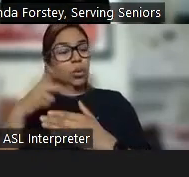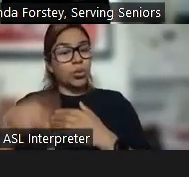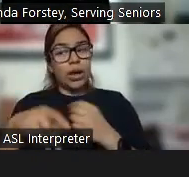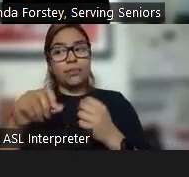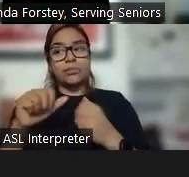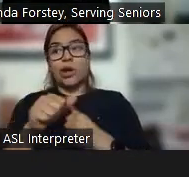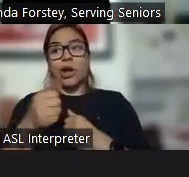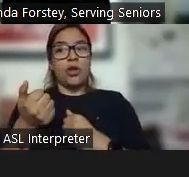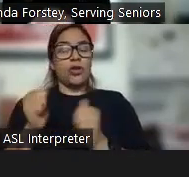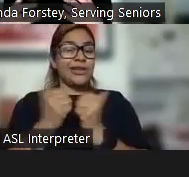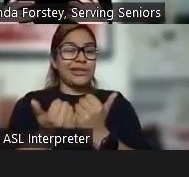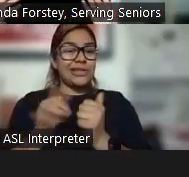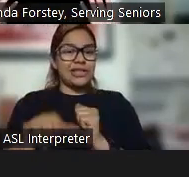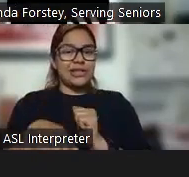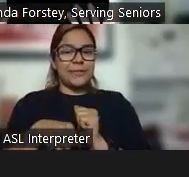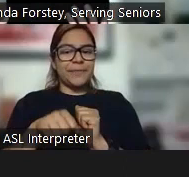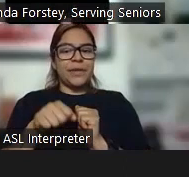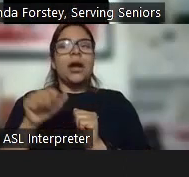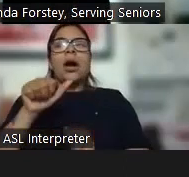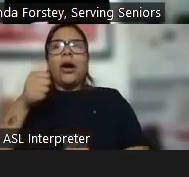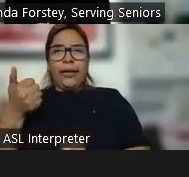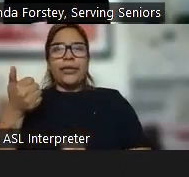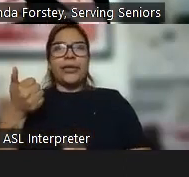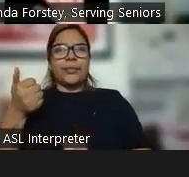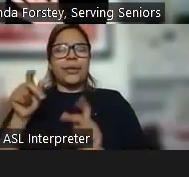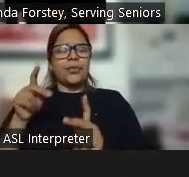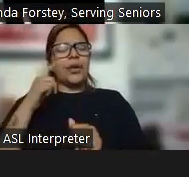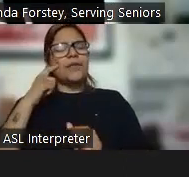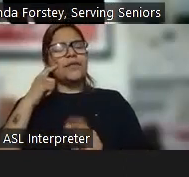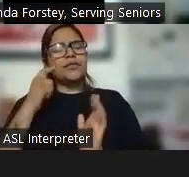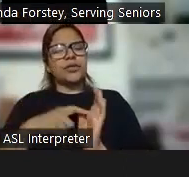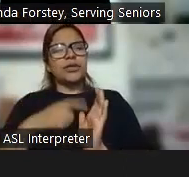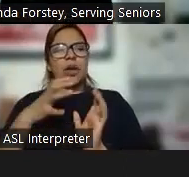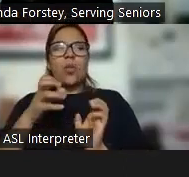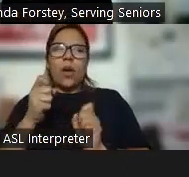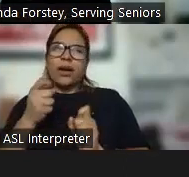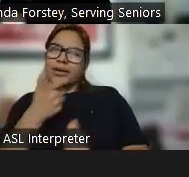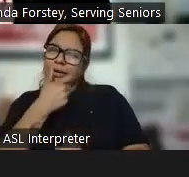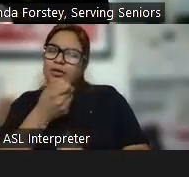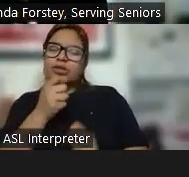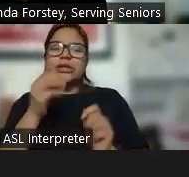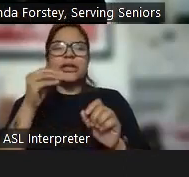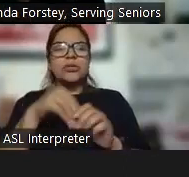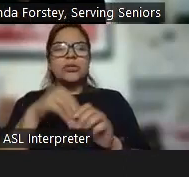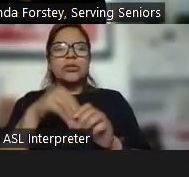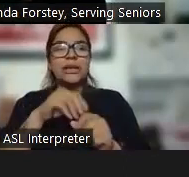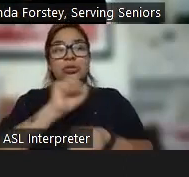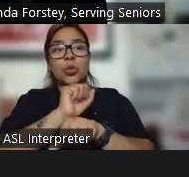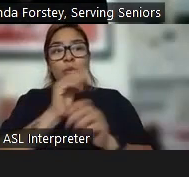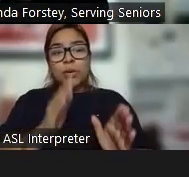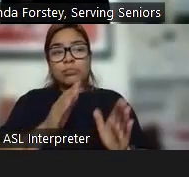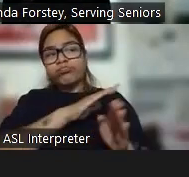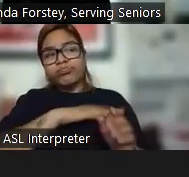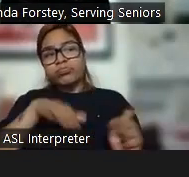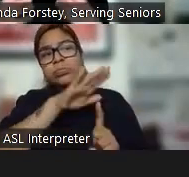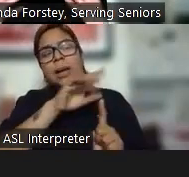the seniors have shared that they are interested in reentering the workforce. So while that's going to be a smaller